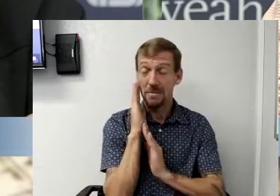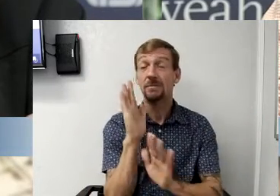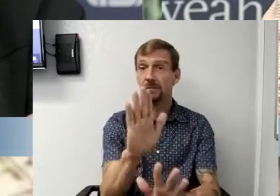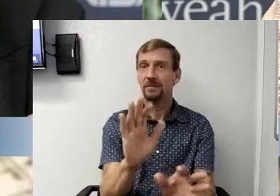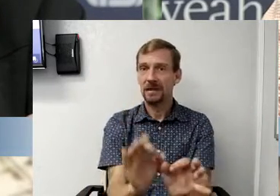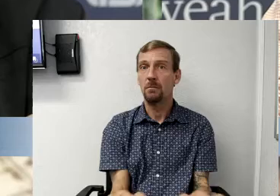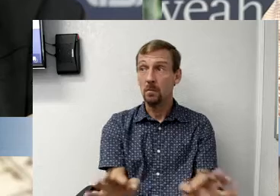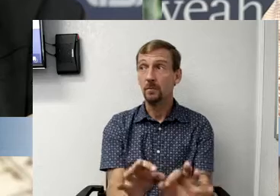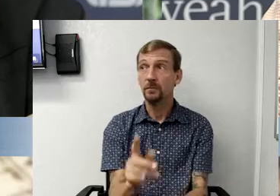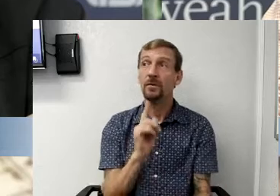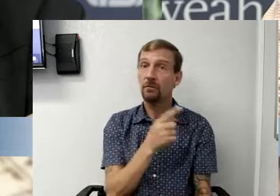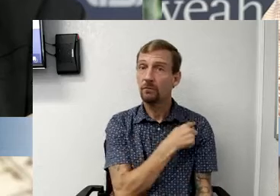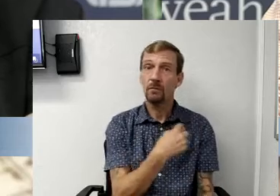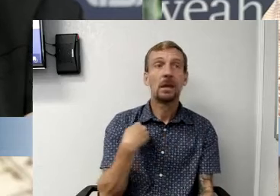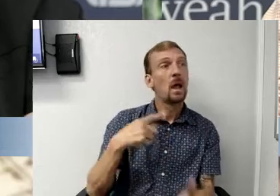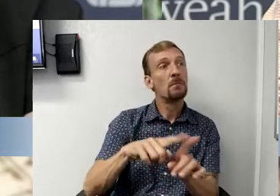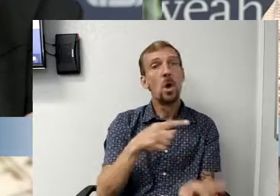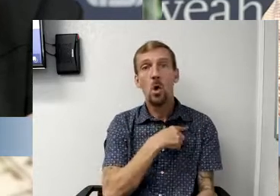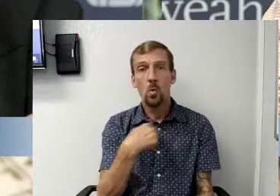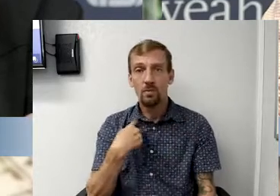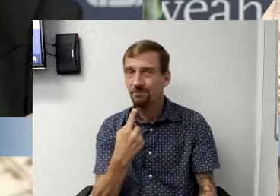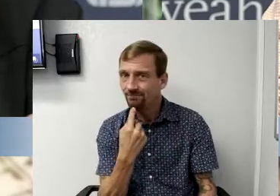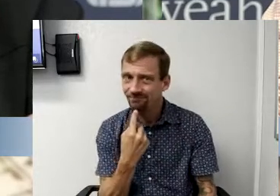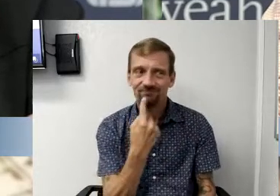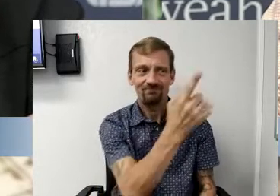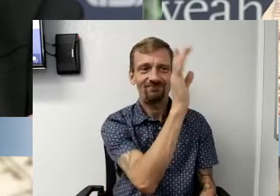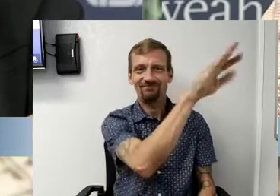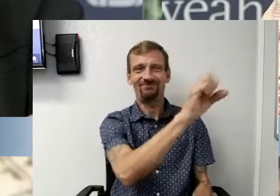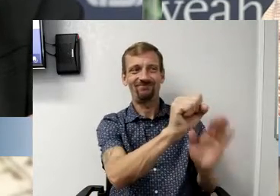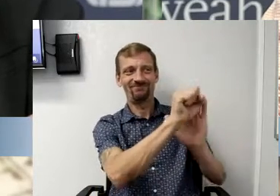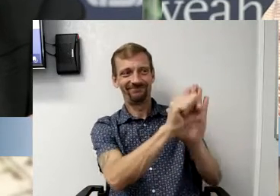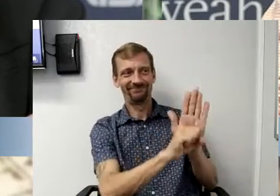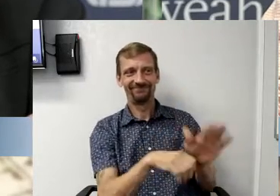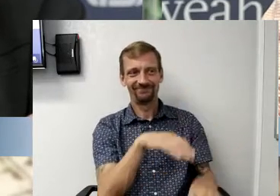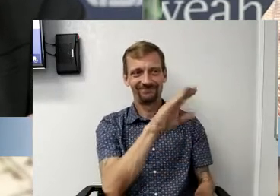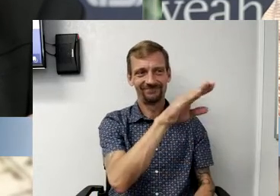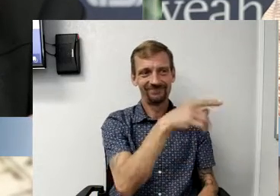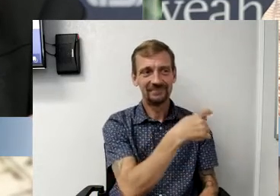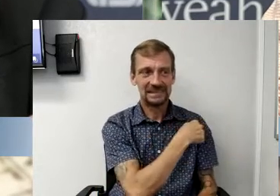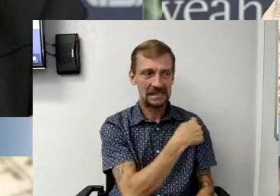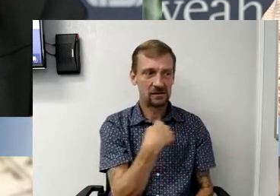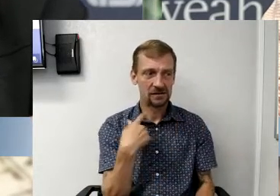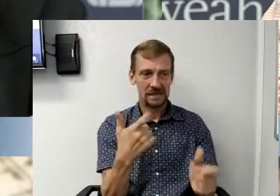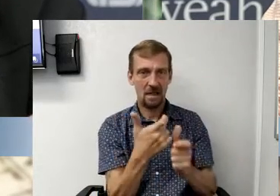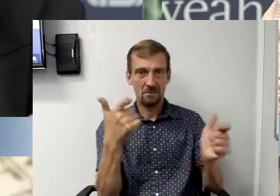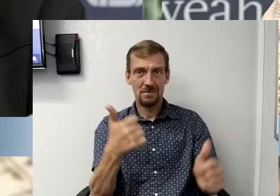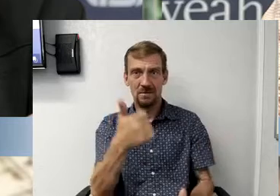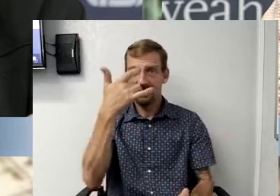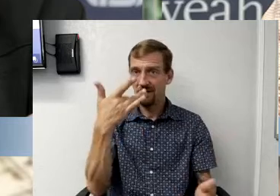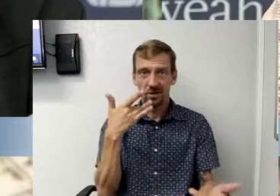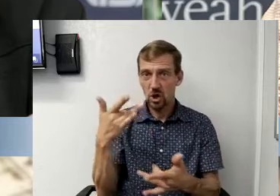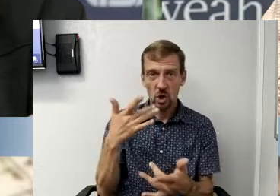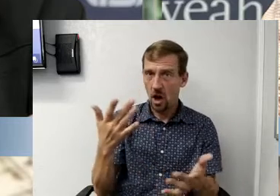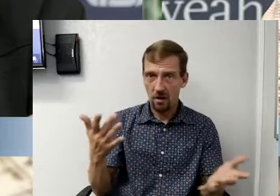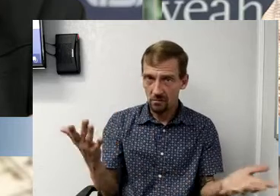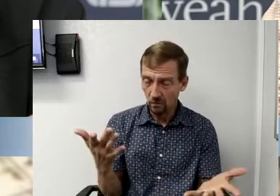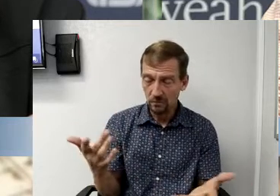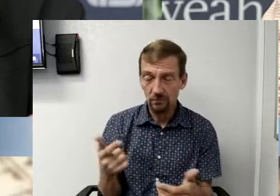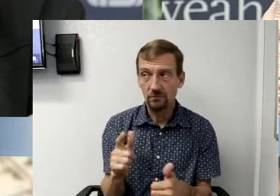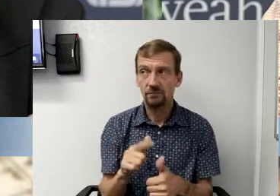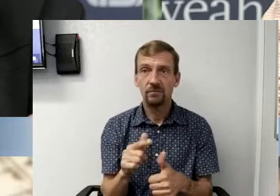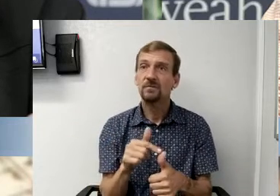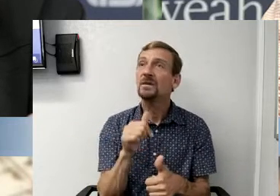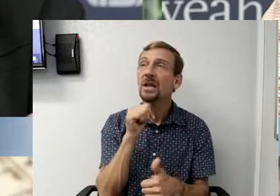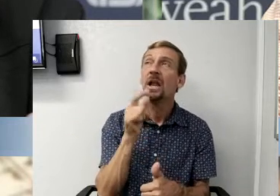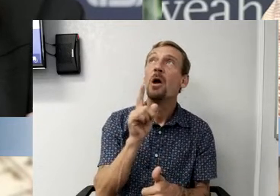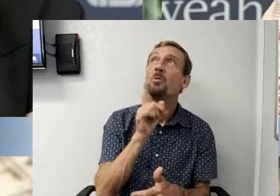them. And we've told the state through a couple of different avenues that our biggest concern is not